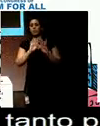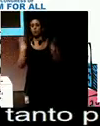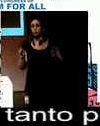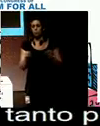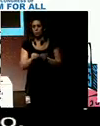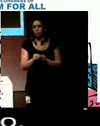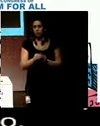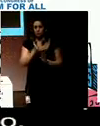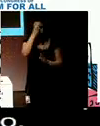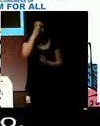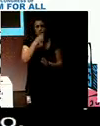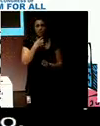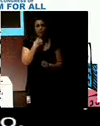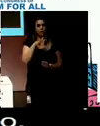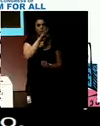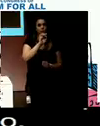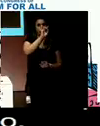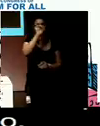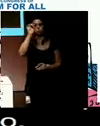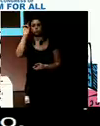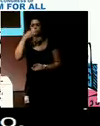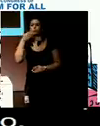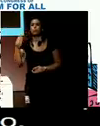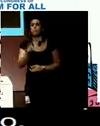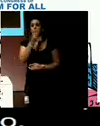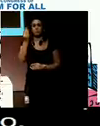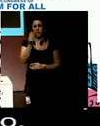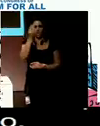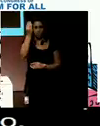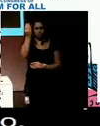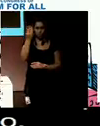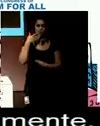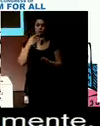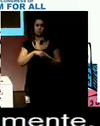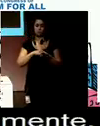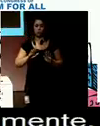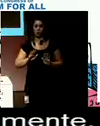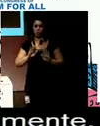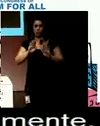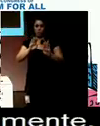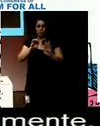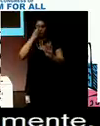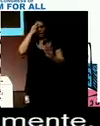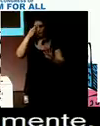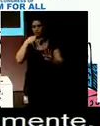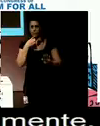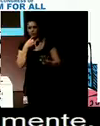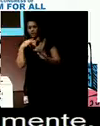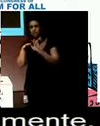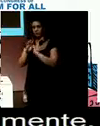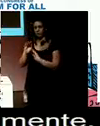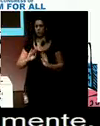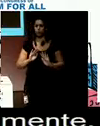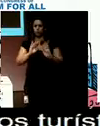without labor responsibility, so that they can travel in any time of the year. Also, it improves